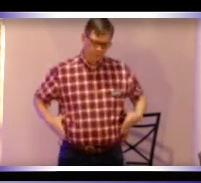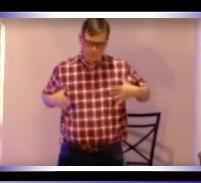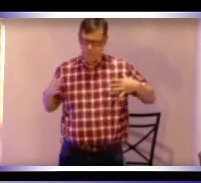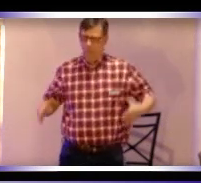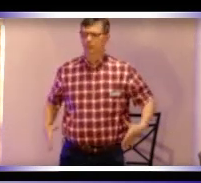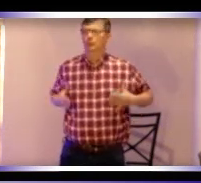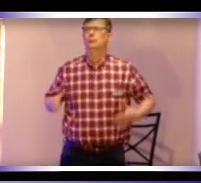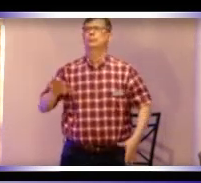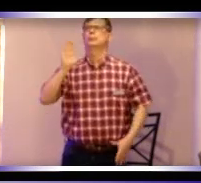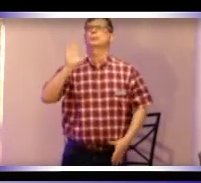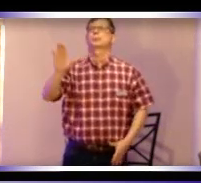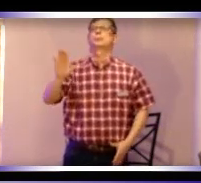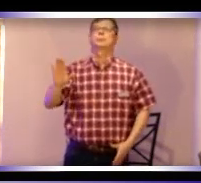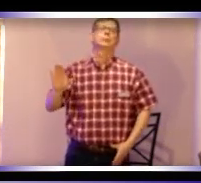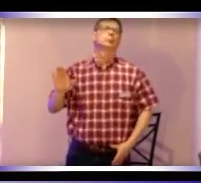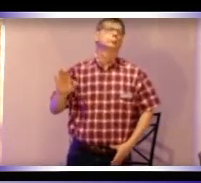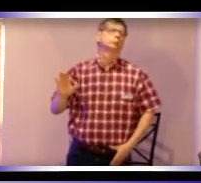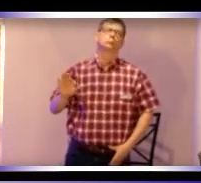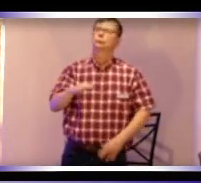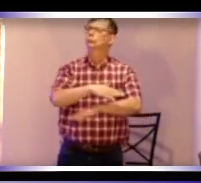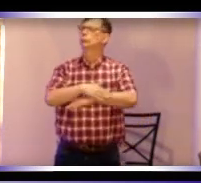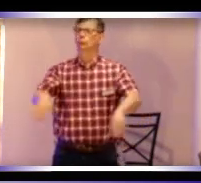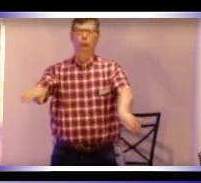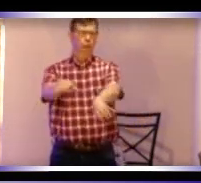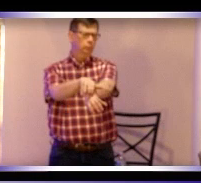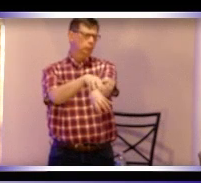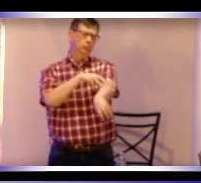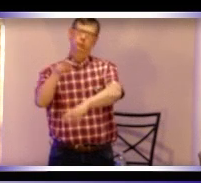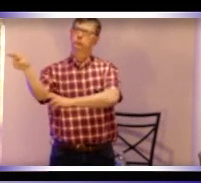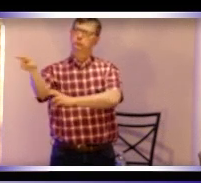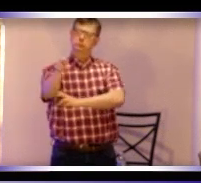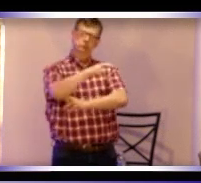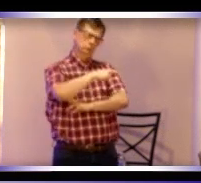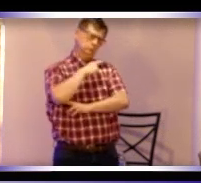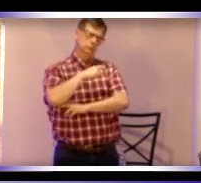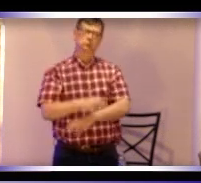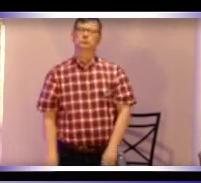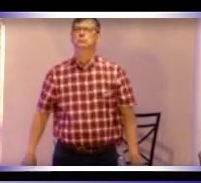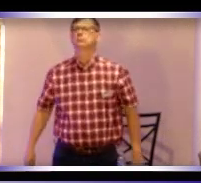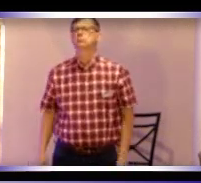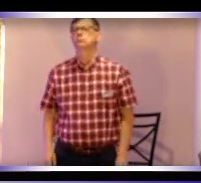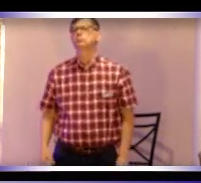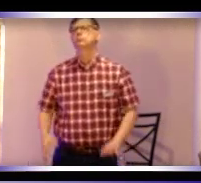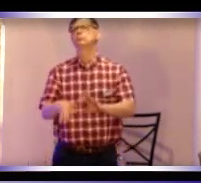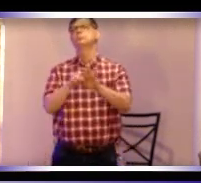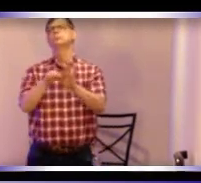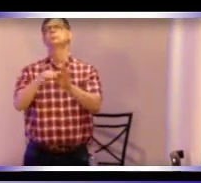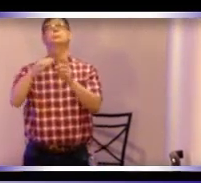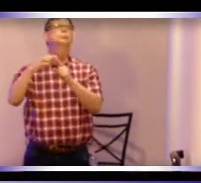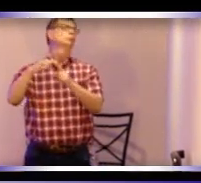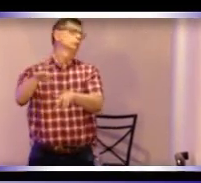that which it no longer needs because it's just used it. But no